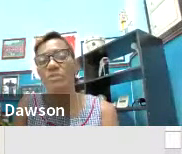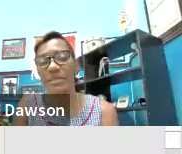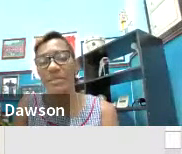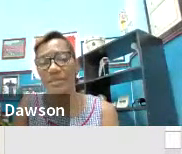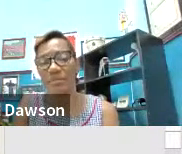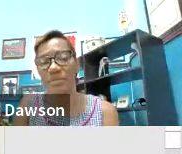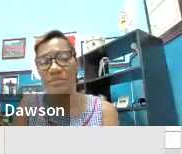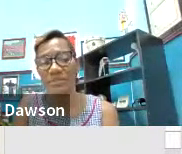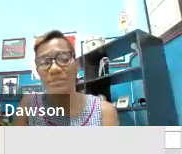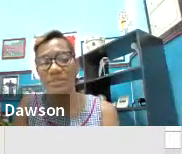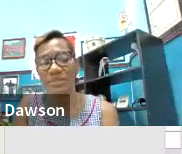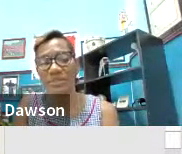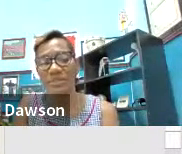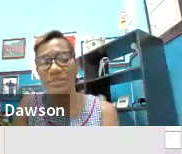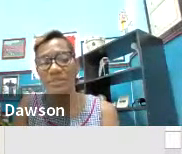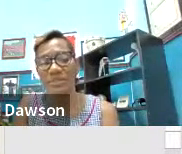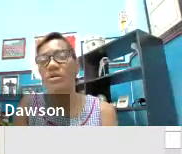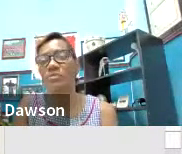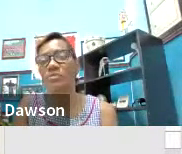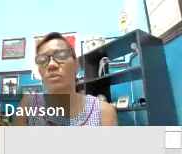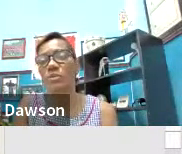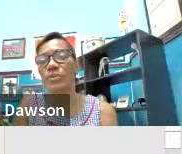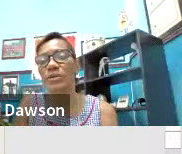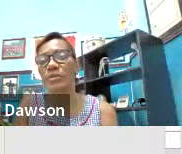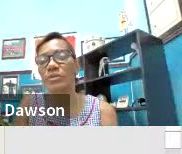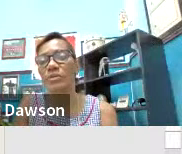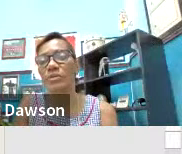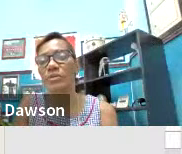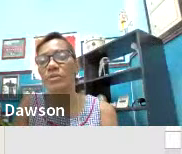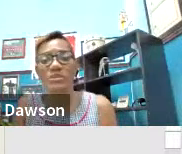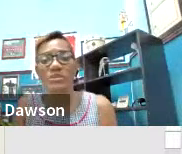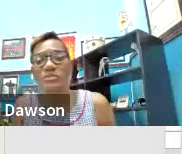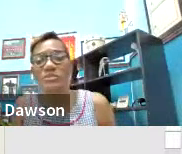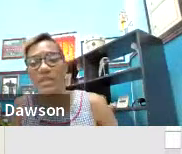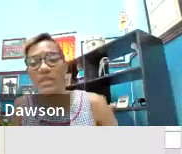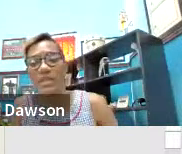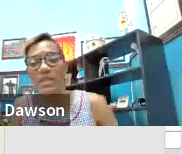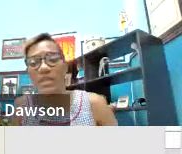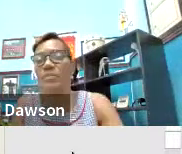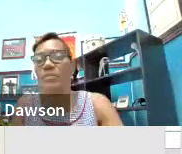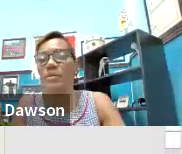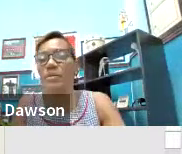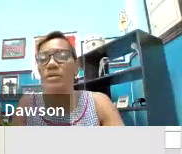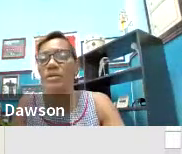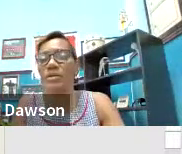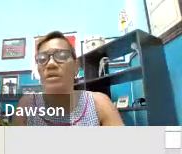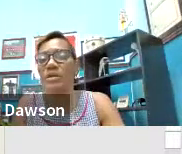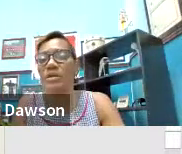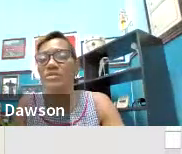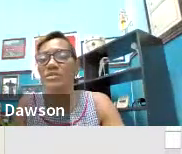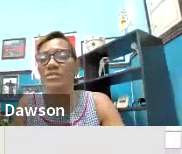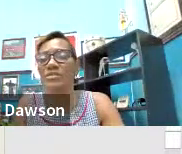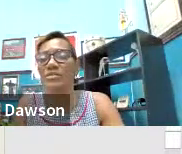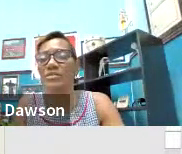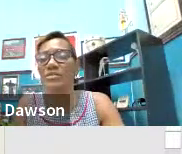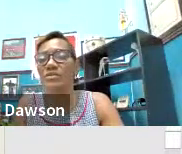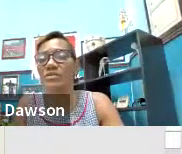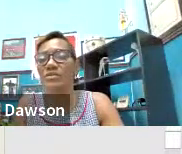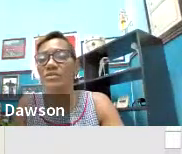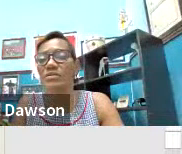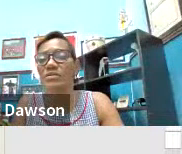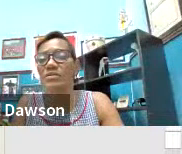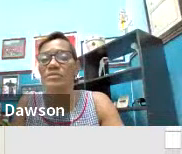cursor, but I think I must have a text box open, which is why I keep hearing that content.